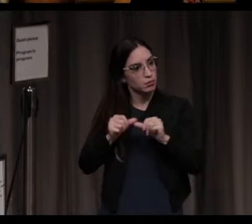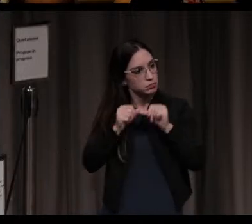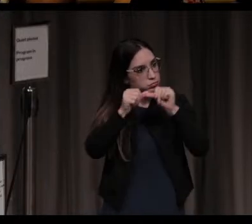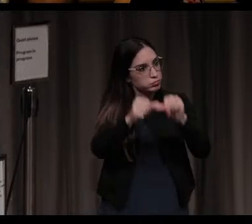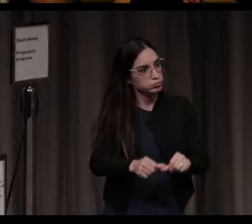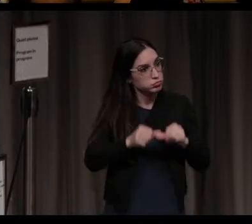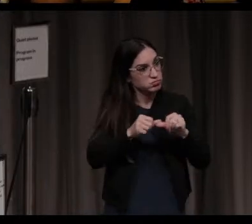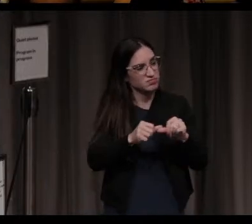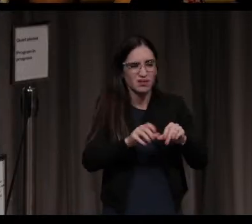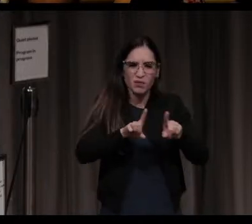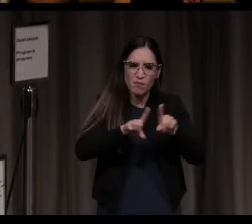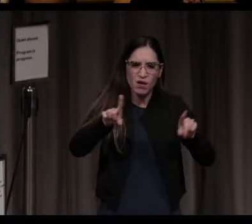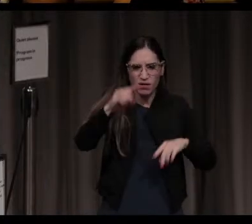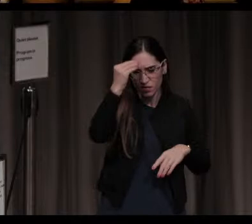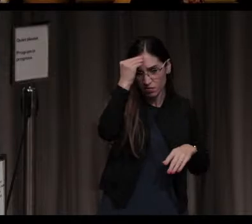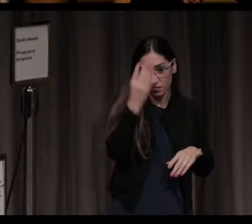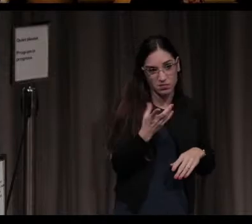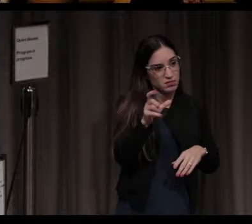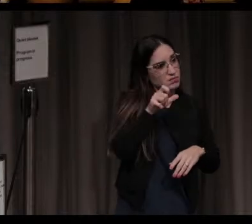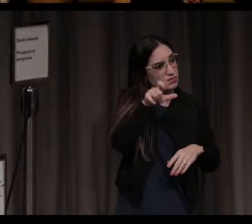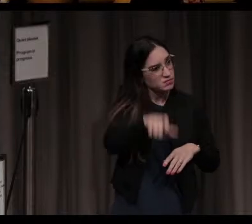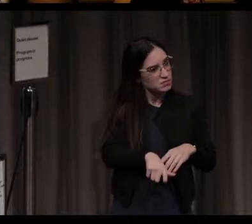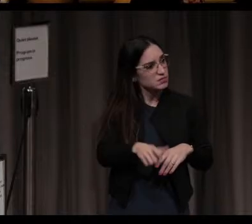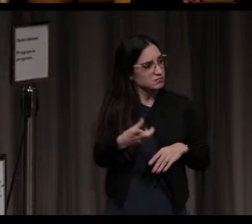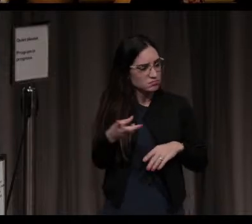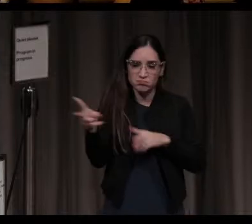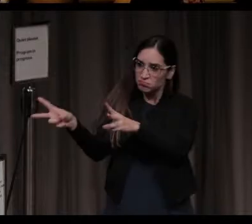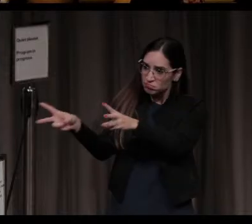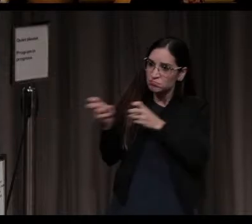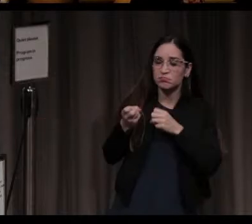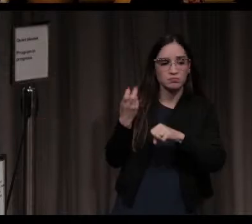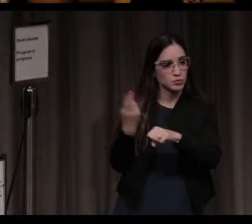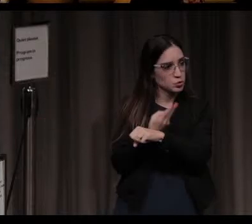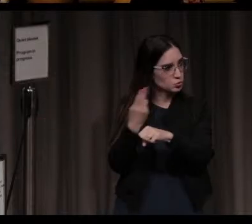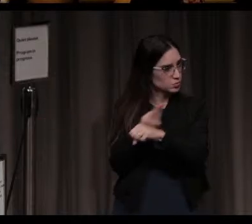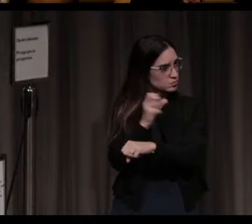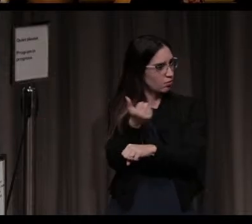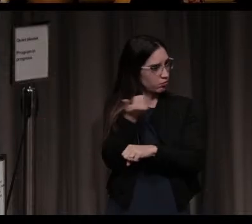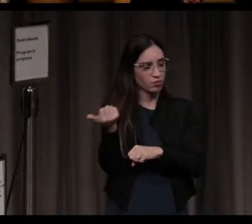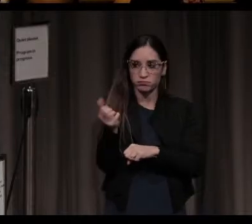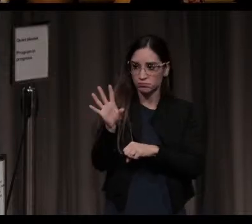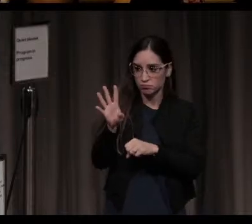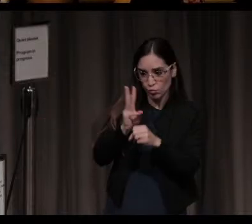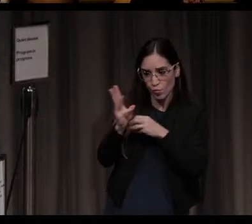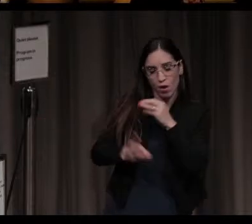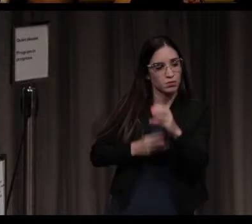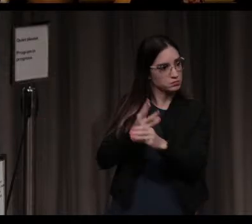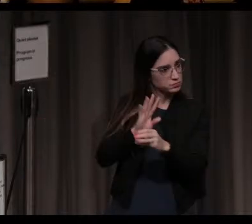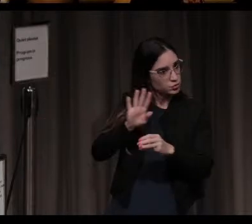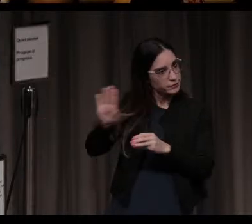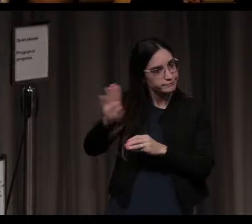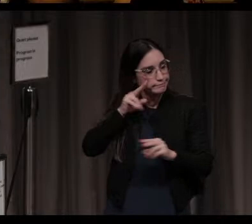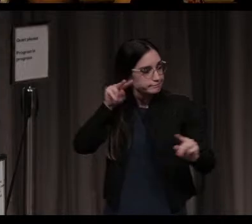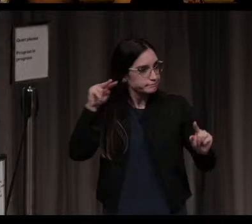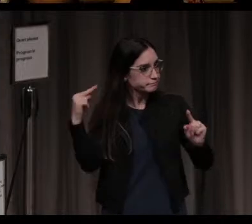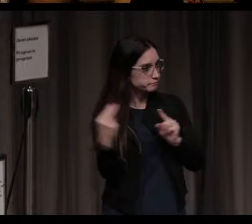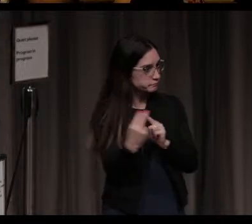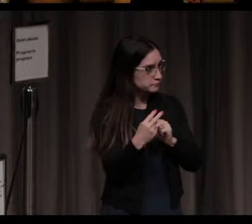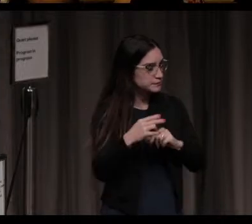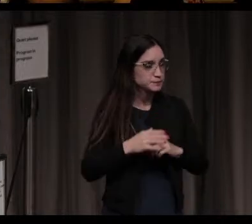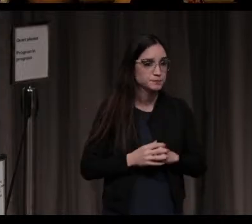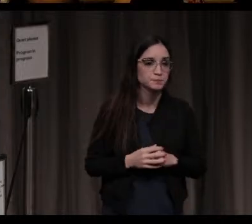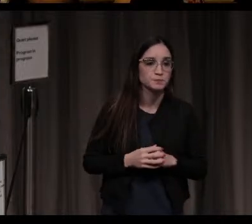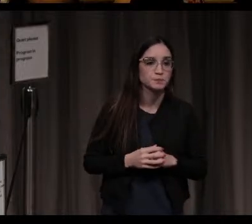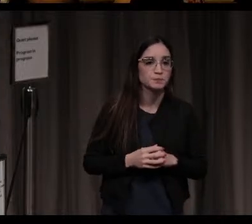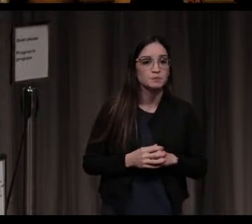in ways that speak to, you know, the wider mainstream art world. And I think something really important about that is looking at the birth of,